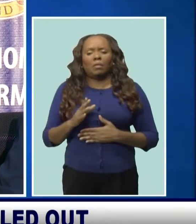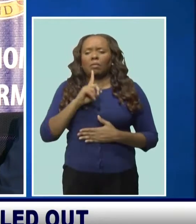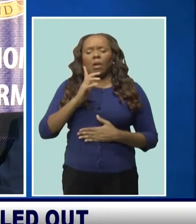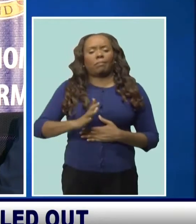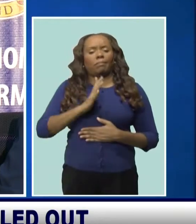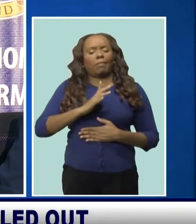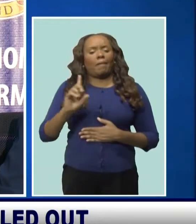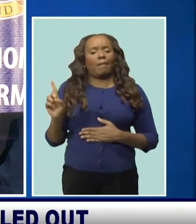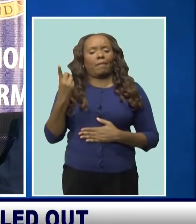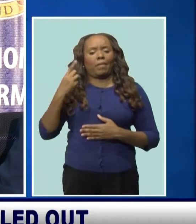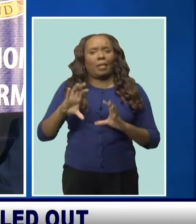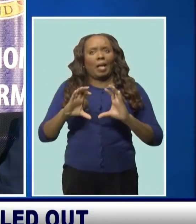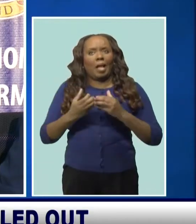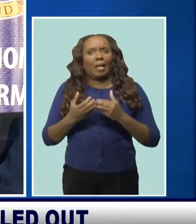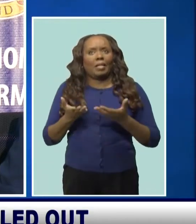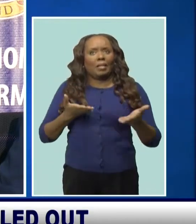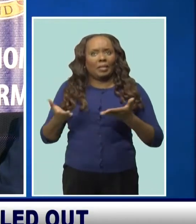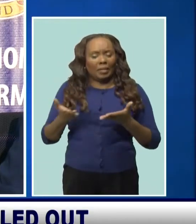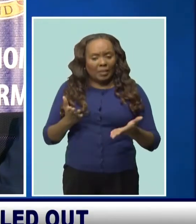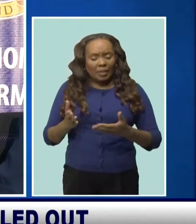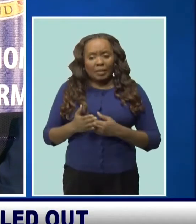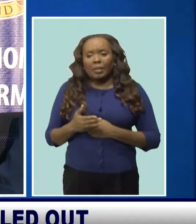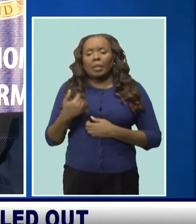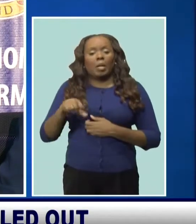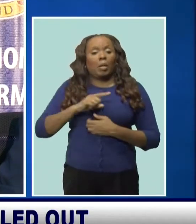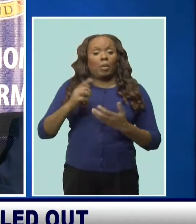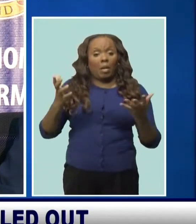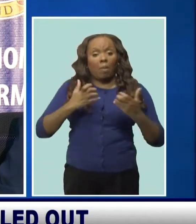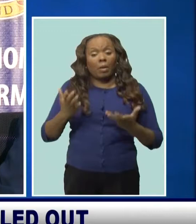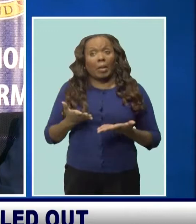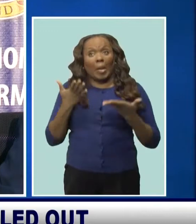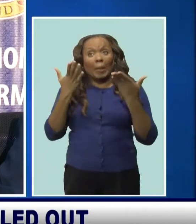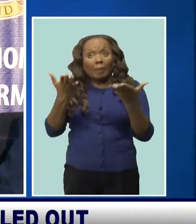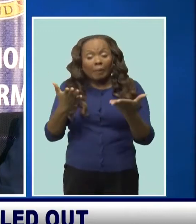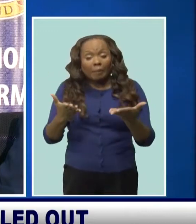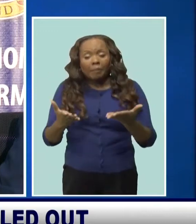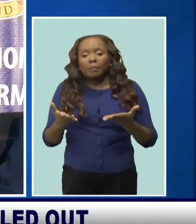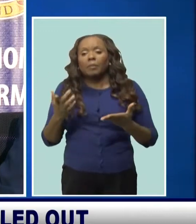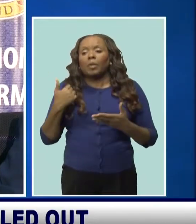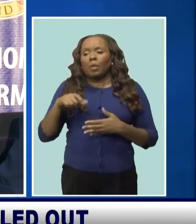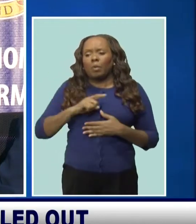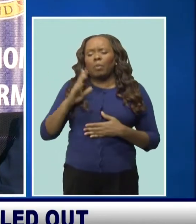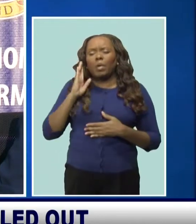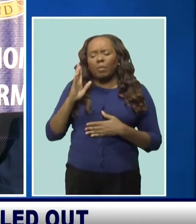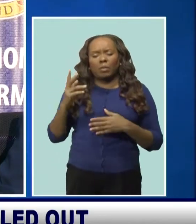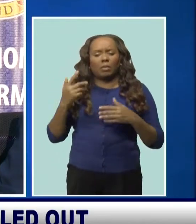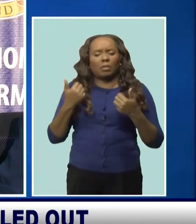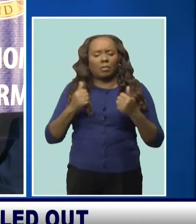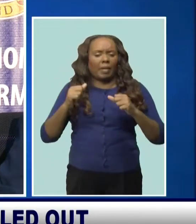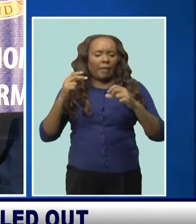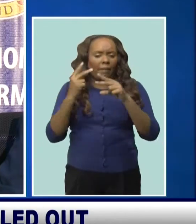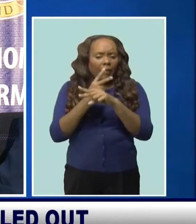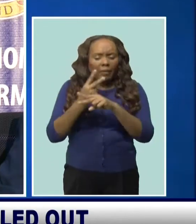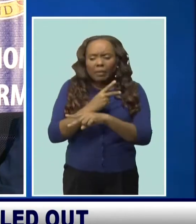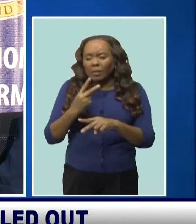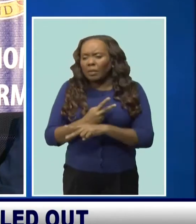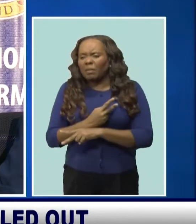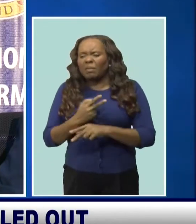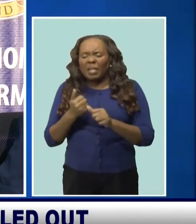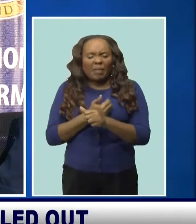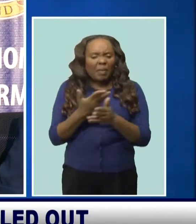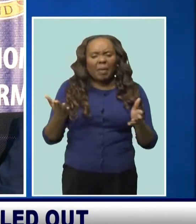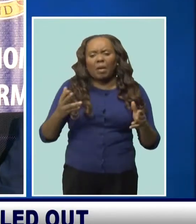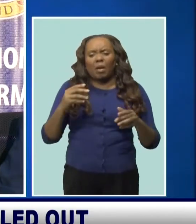for a number of border protection reasons. But once we work through those logistics, we are aiming to have